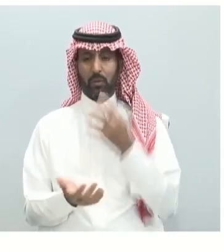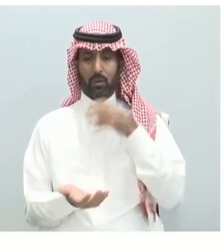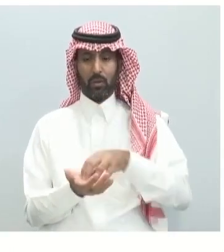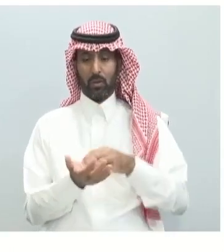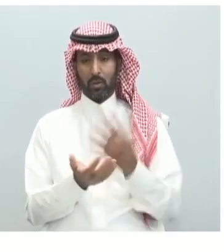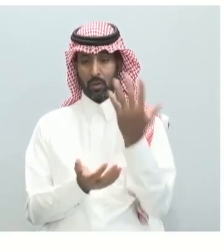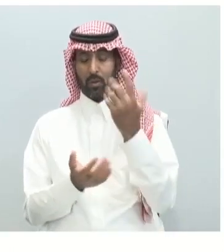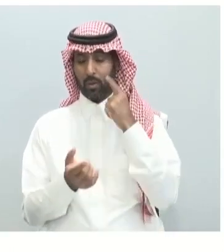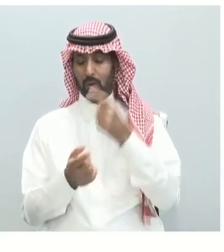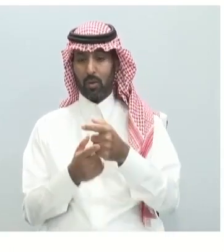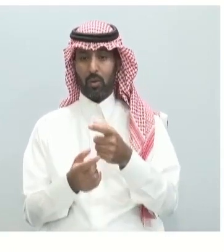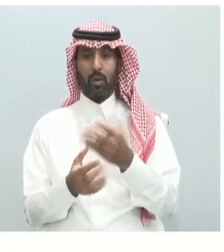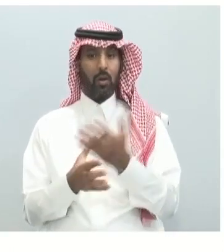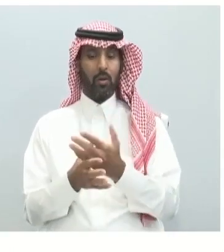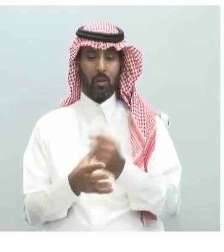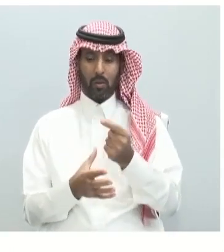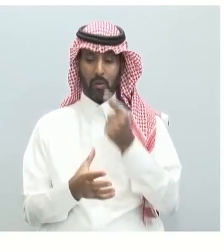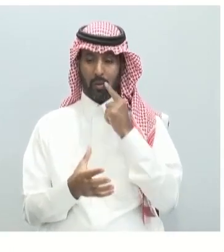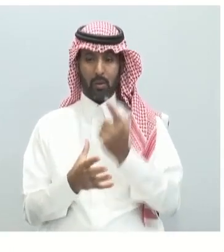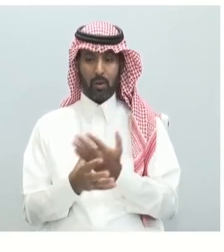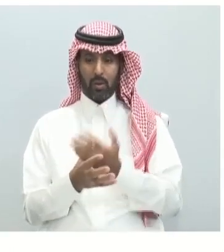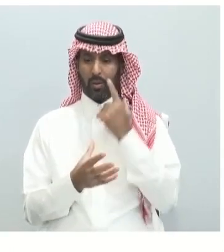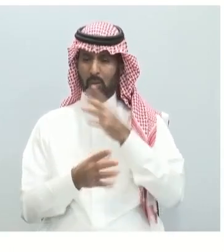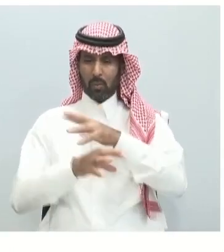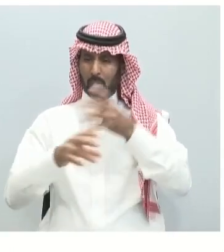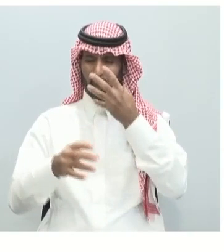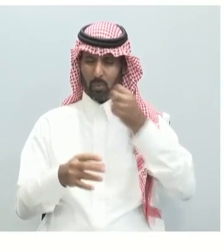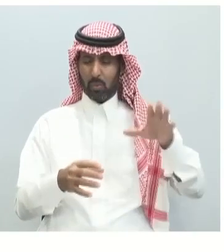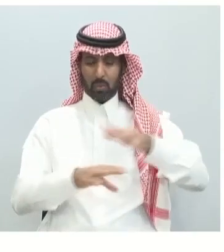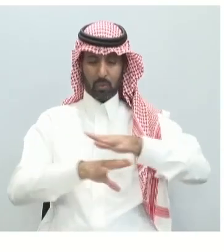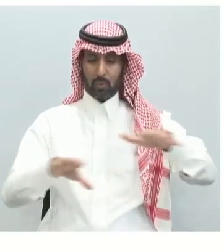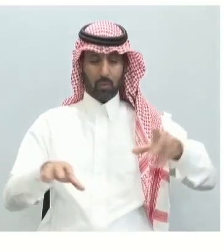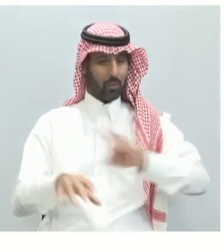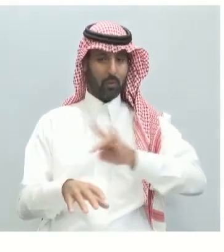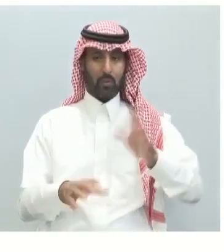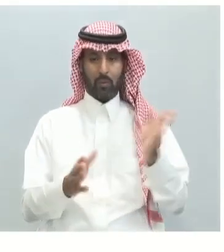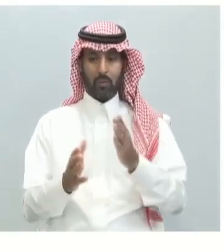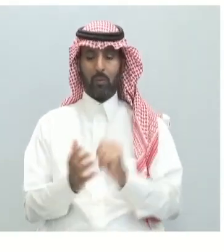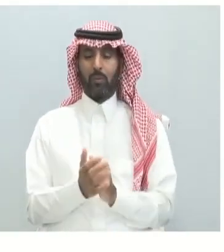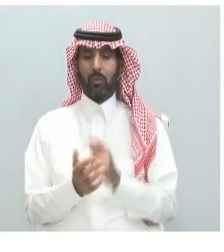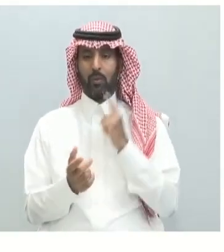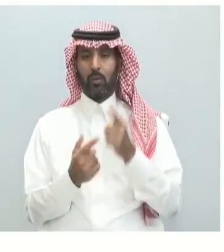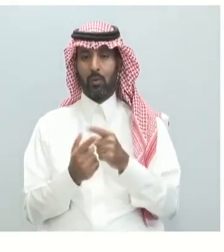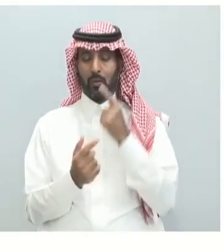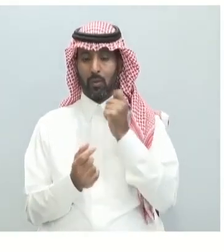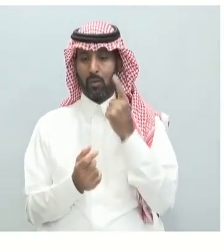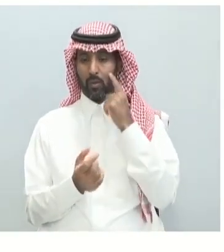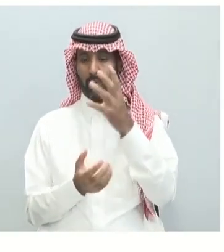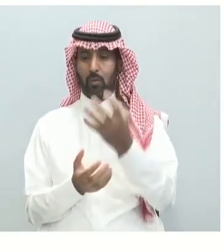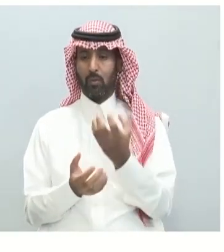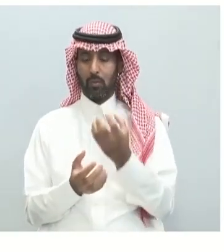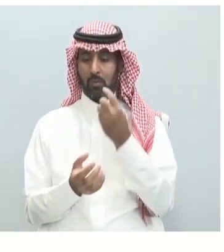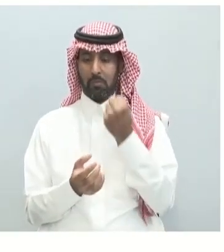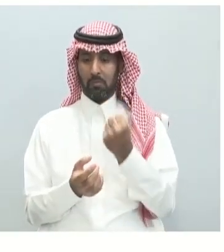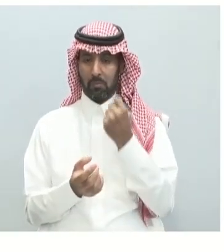grown produce is better because it does not contribute to pollution. Also, it's the freshest possible, so you get the full amount of its